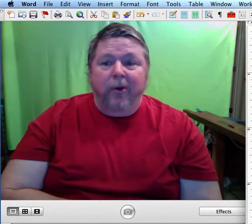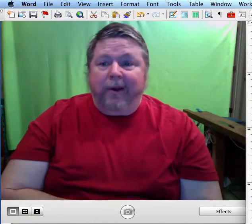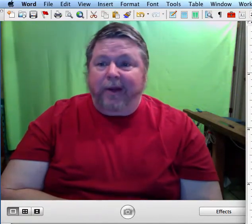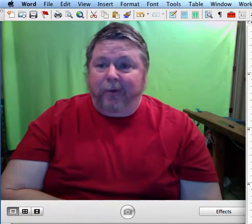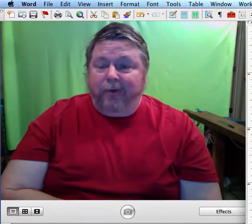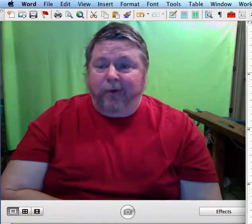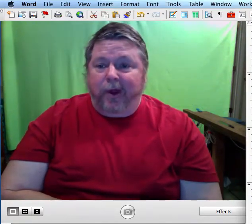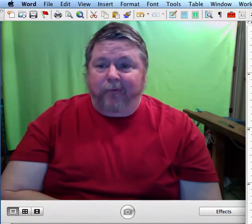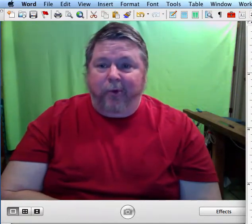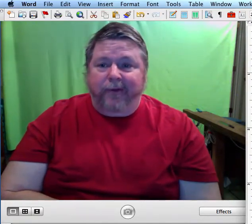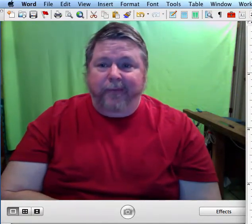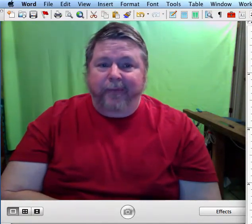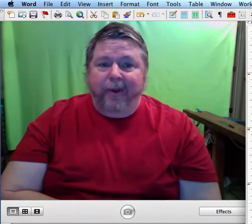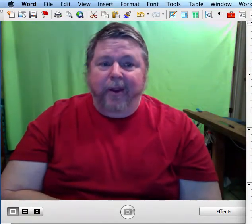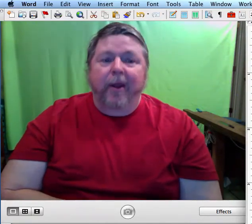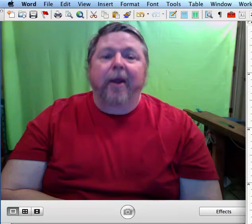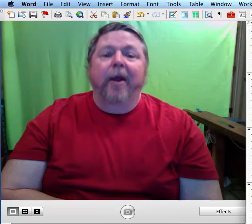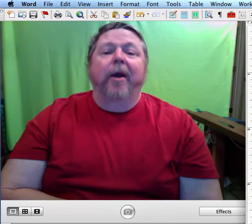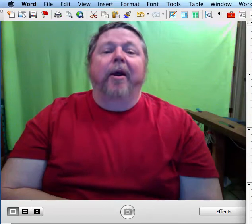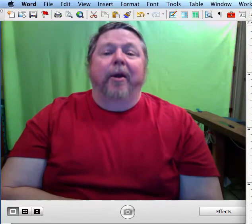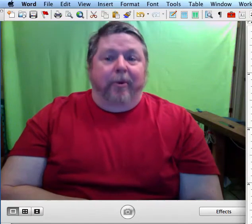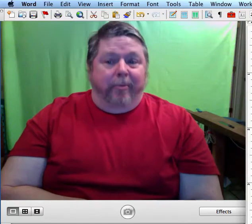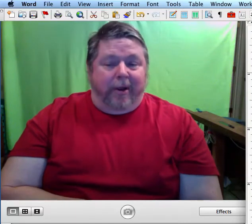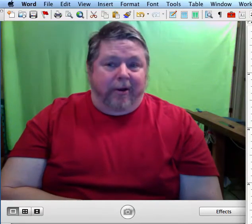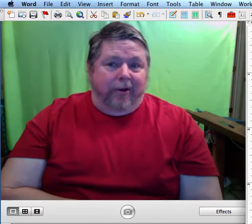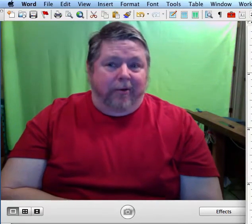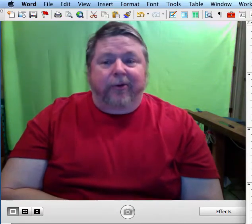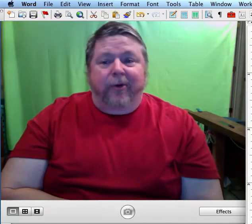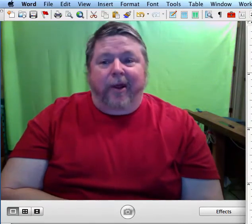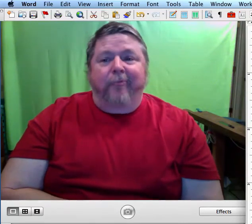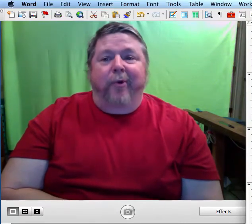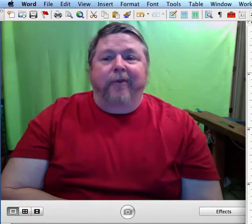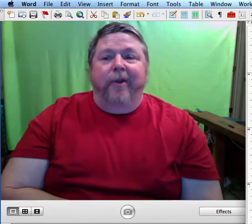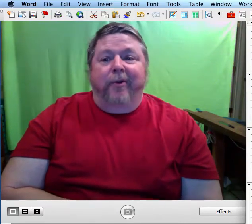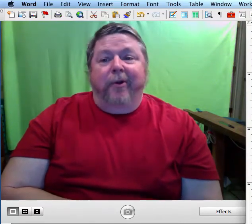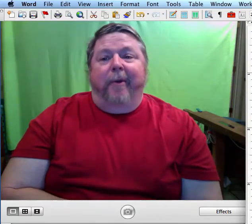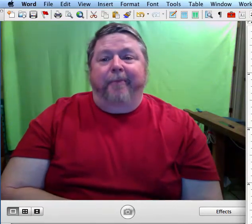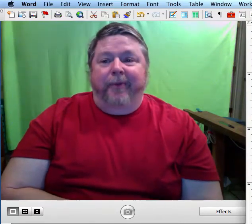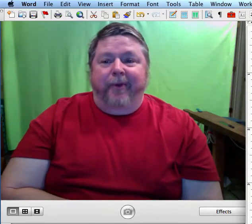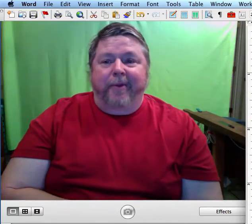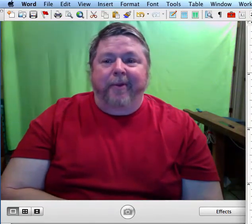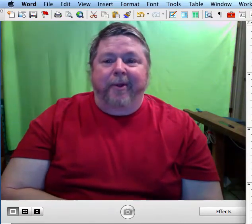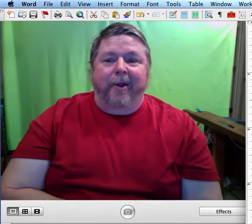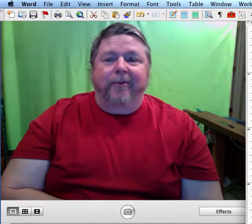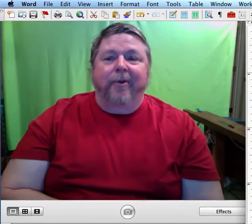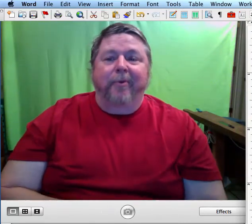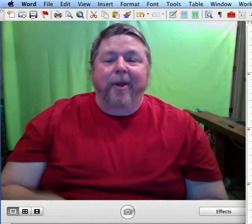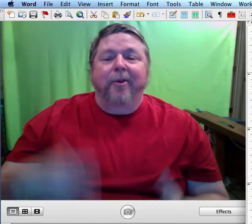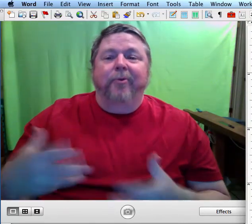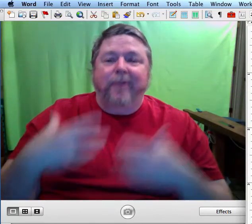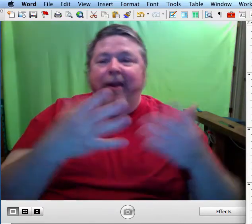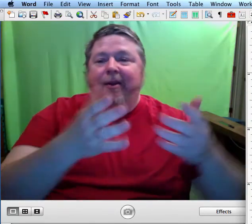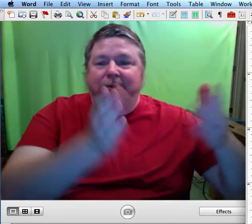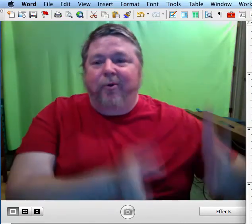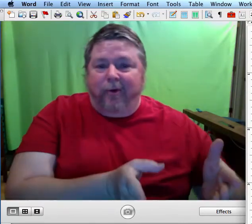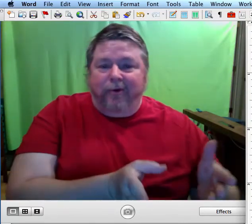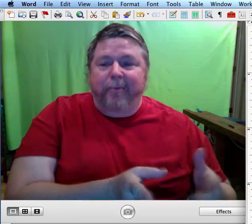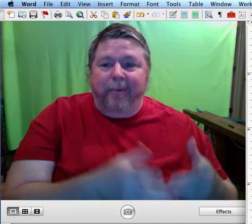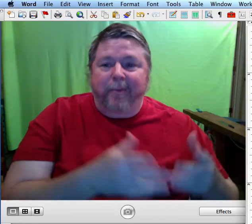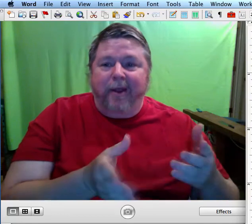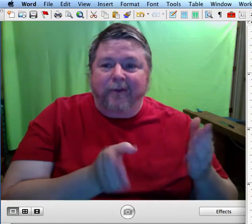You don't get to keep those 2.5 points, but you lose 2.5 points if you don't do them, right? Okay, so you'll see the